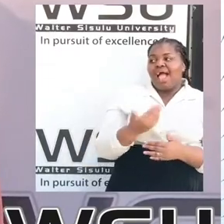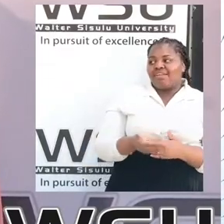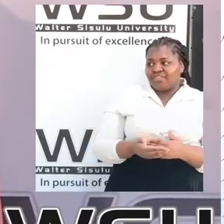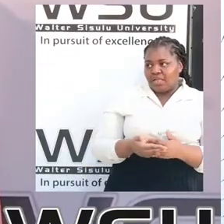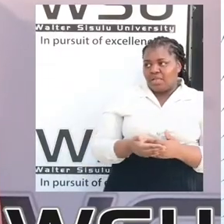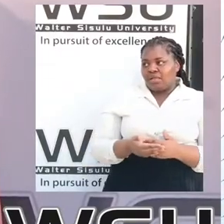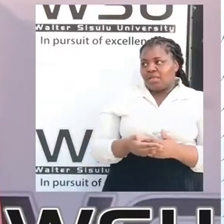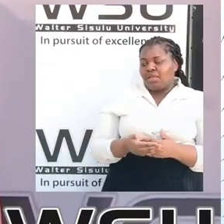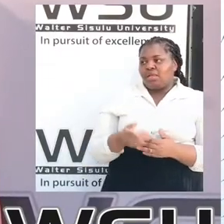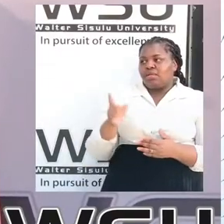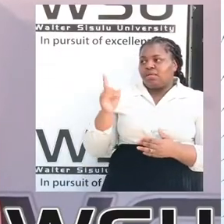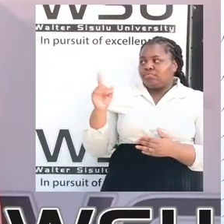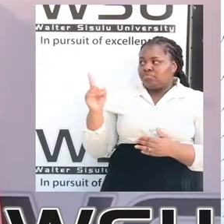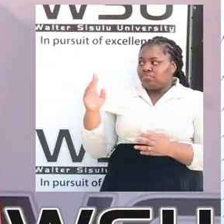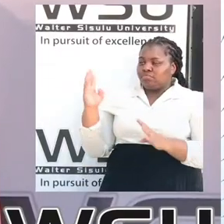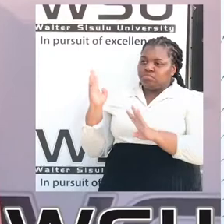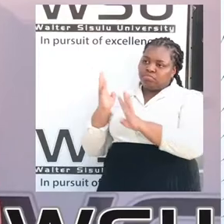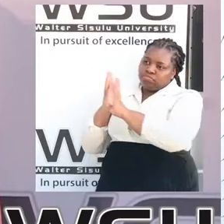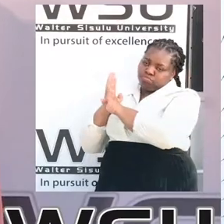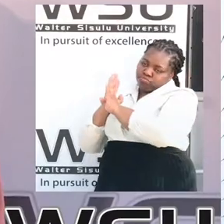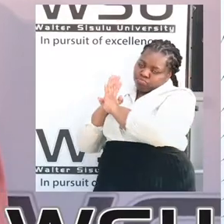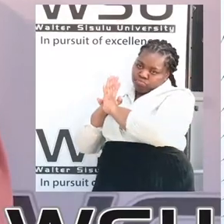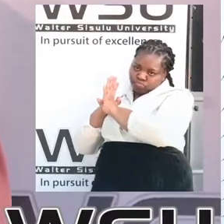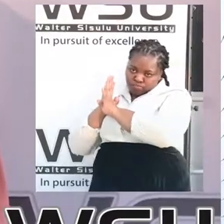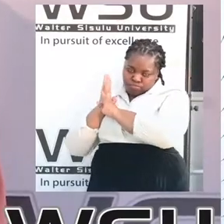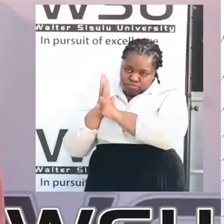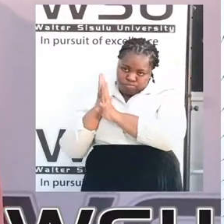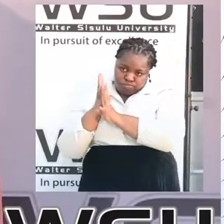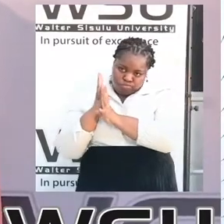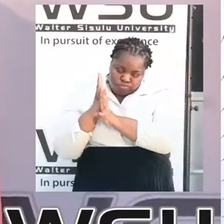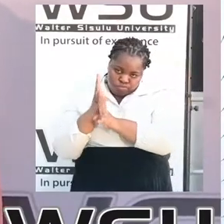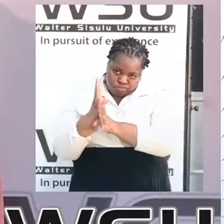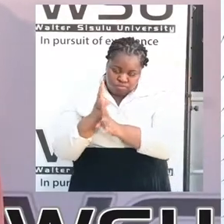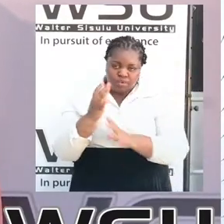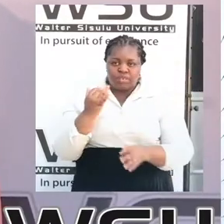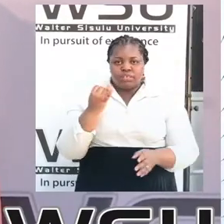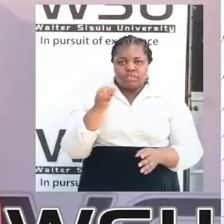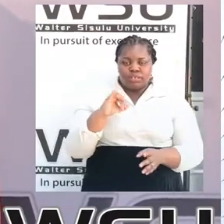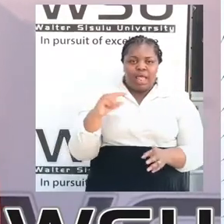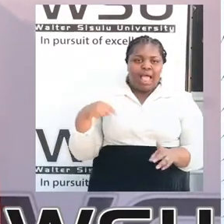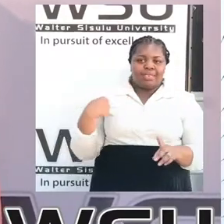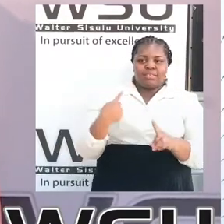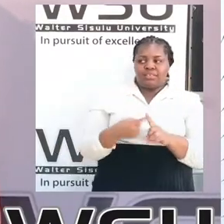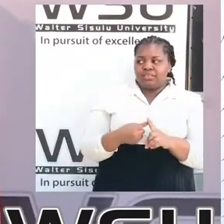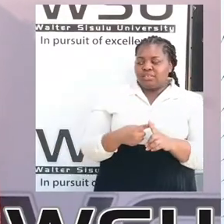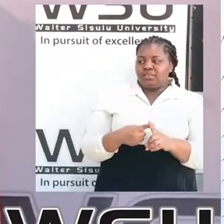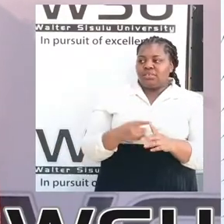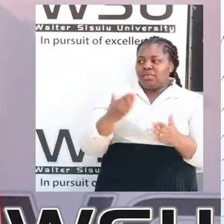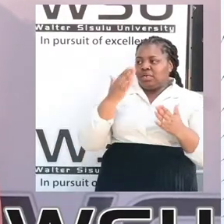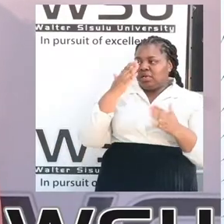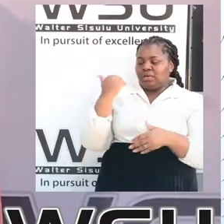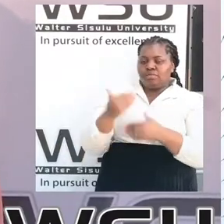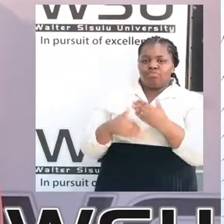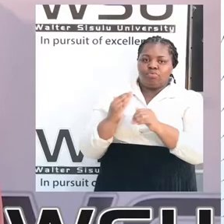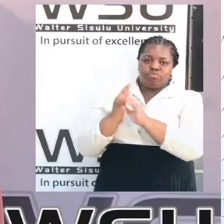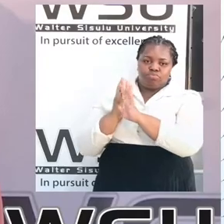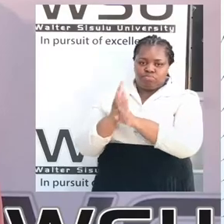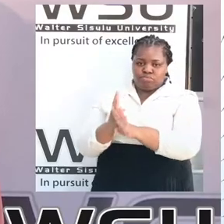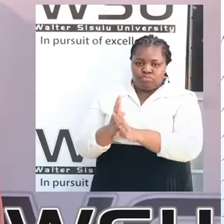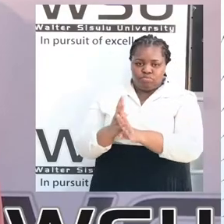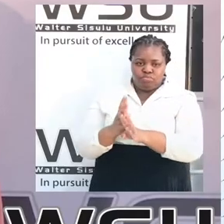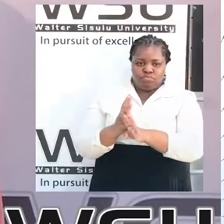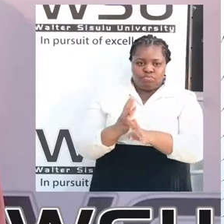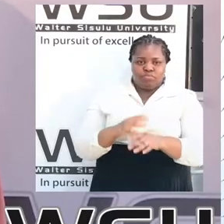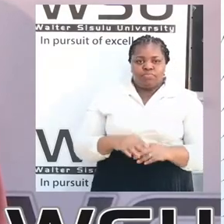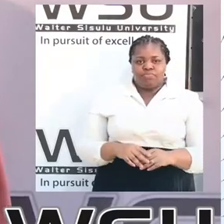the dissolution of the congregation by the Chancellor. Remain standing until the academic procession has left